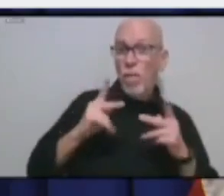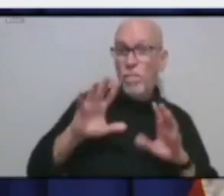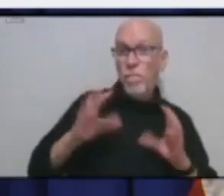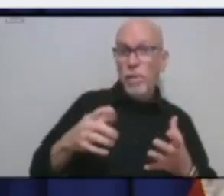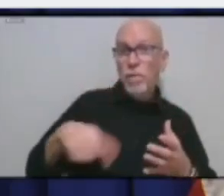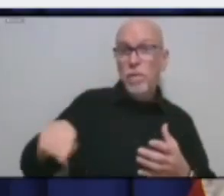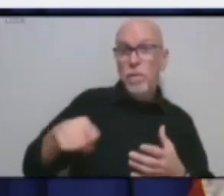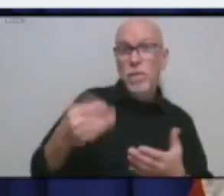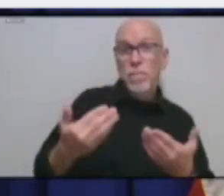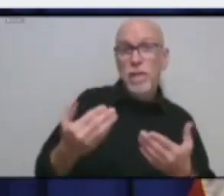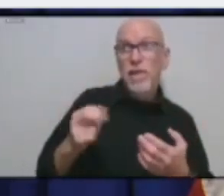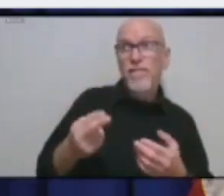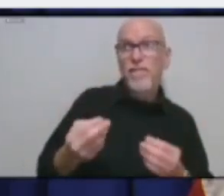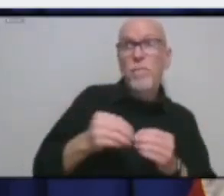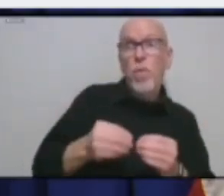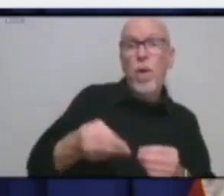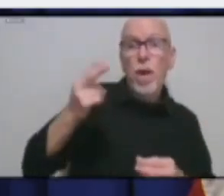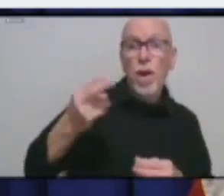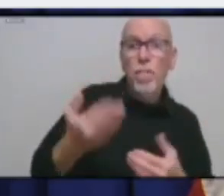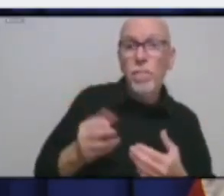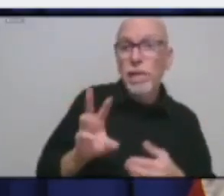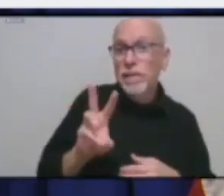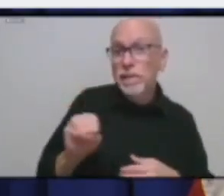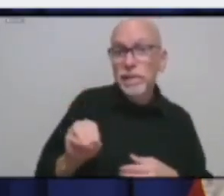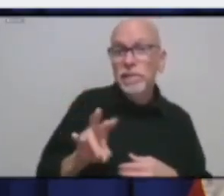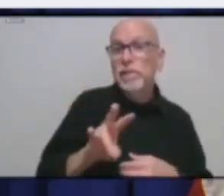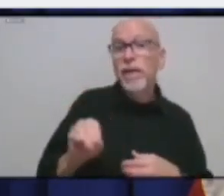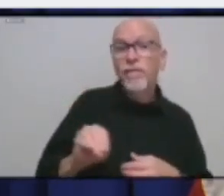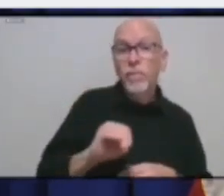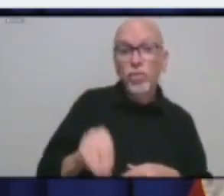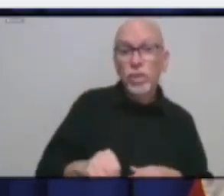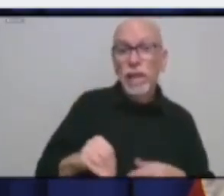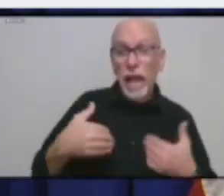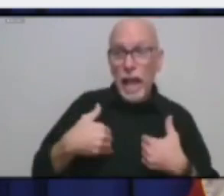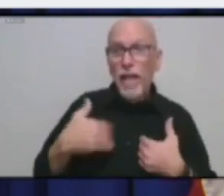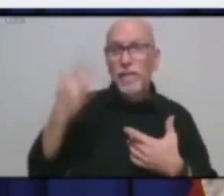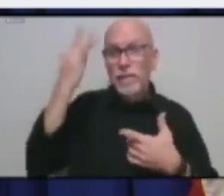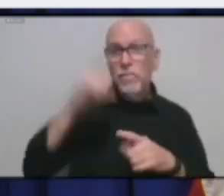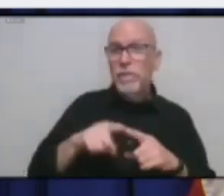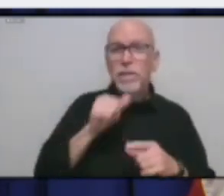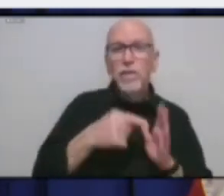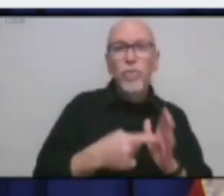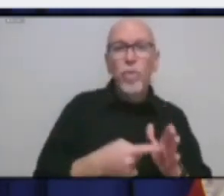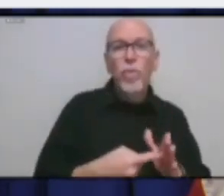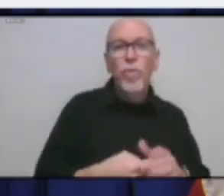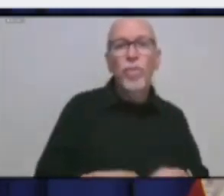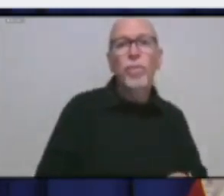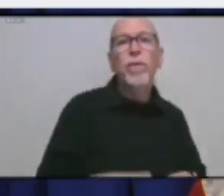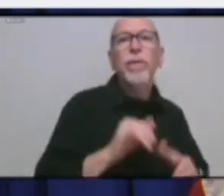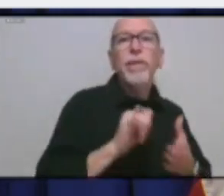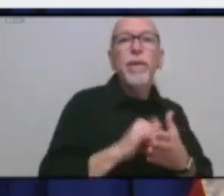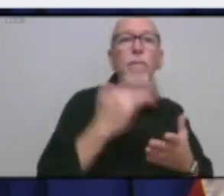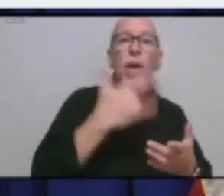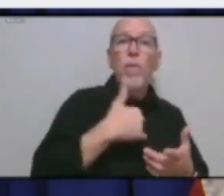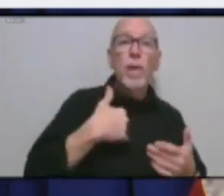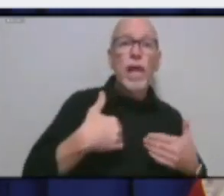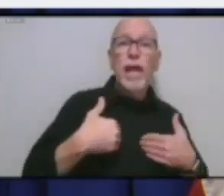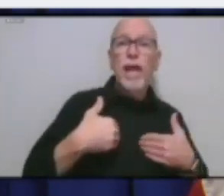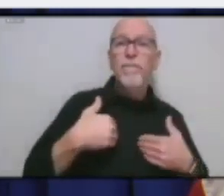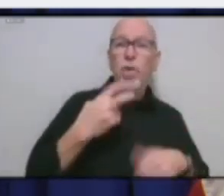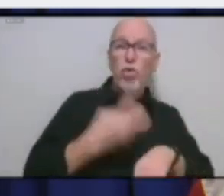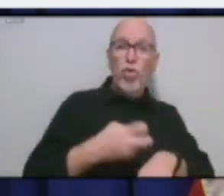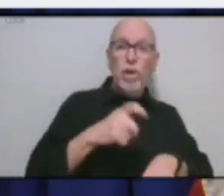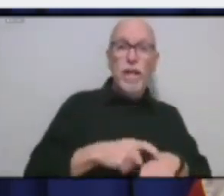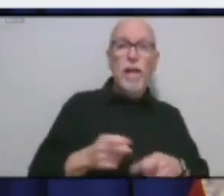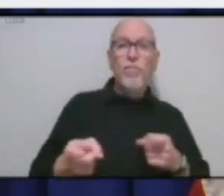be quite a bit higher, 60, 70, and even higher than that. So really it's the reason we have such a difficult time controlling